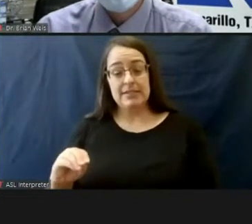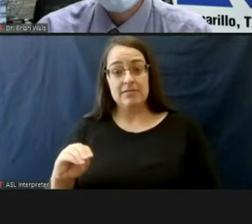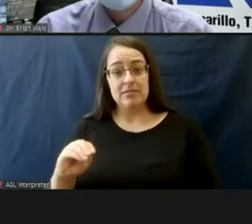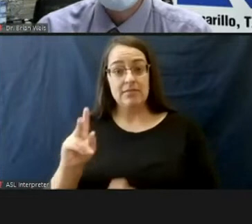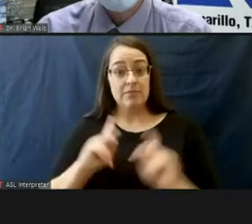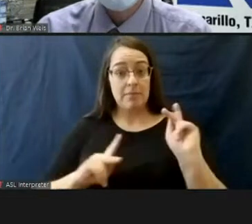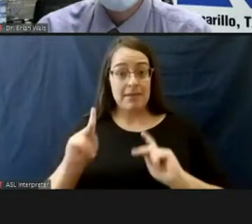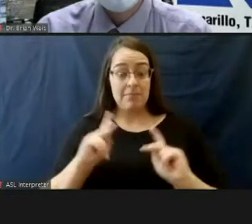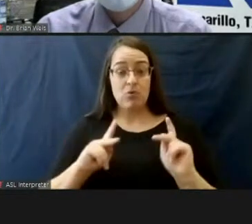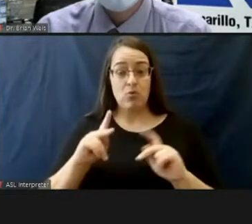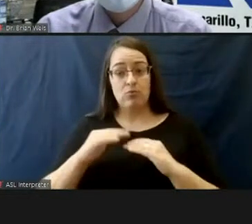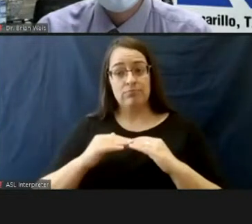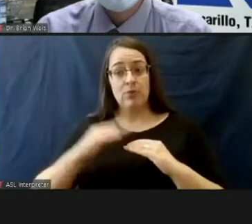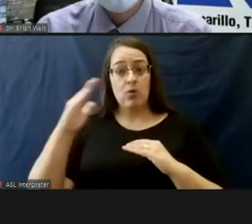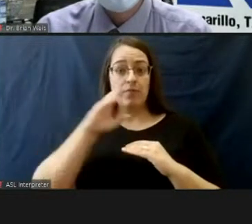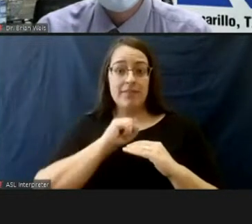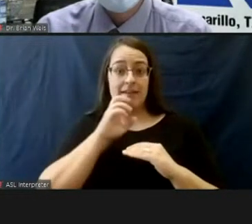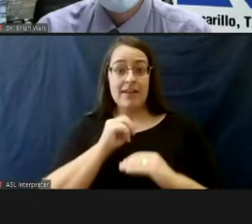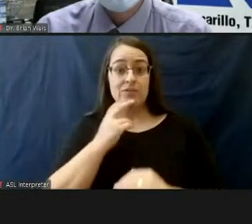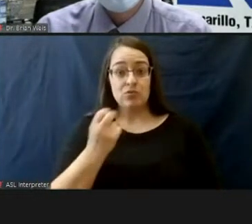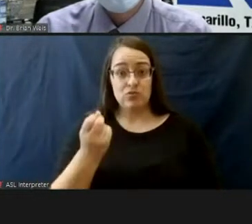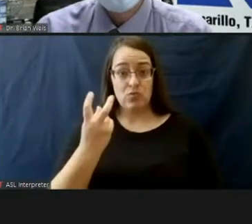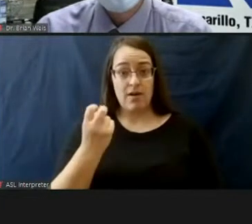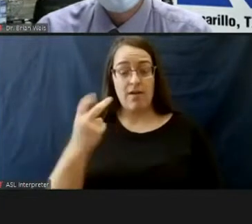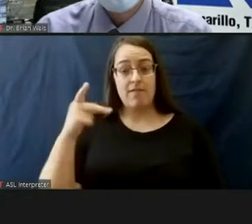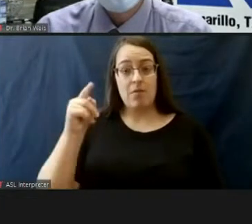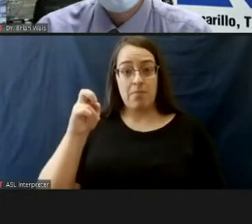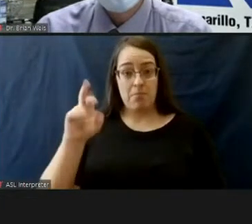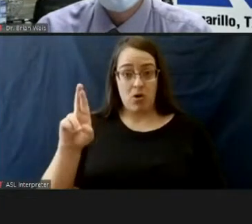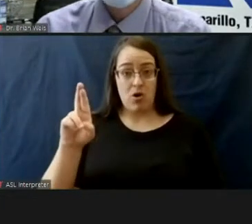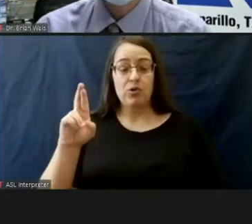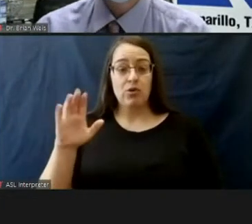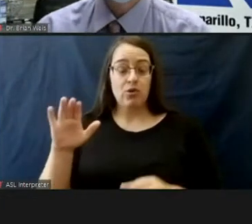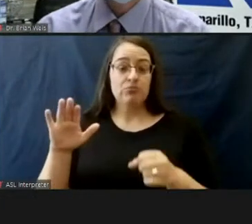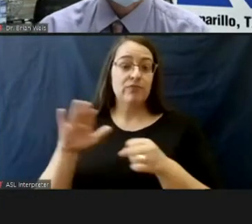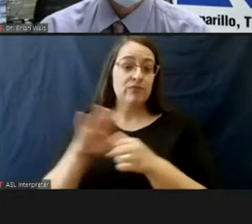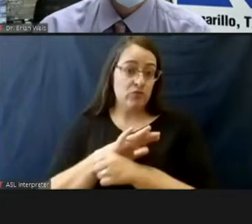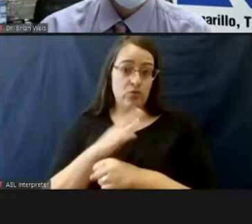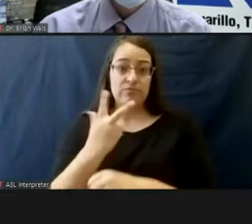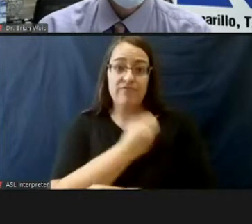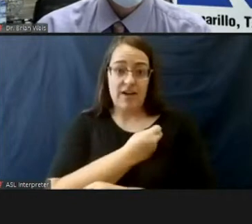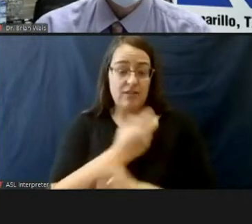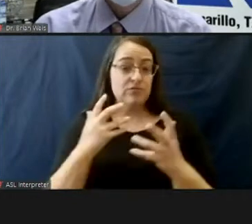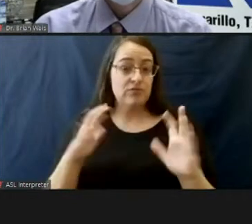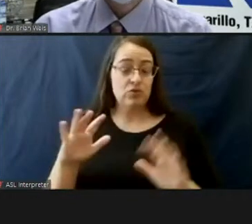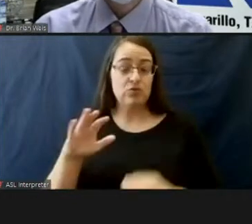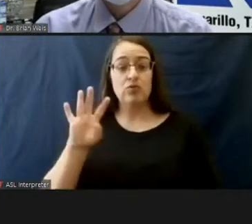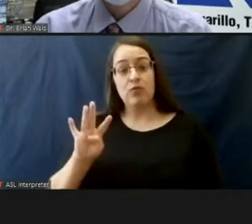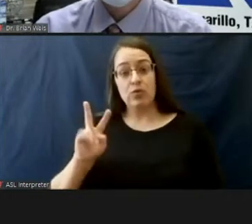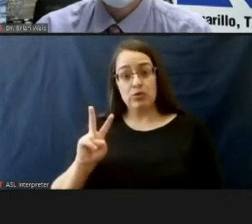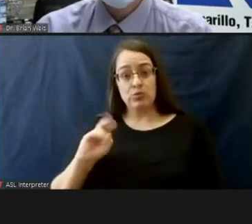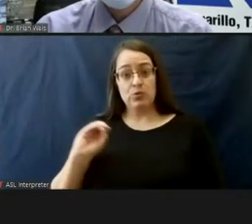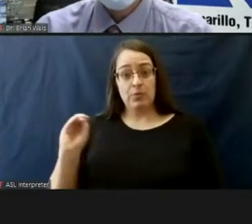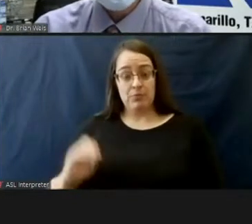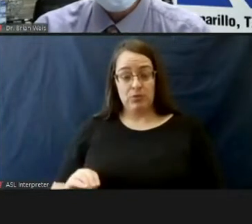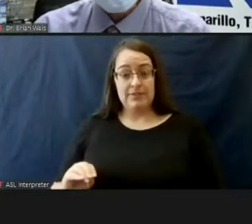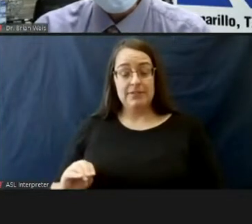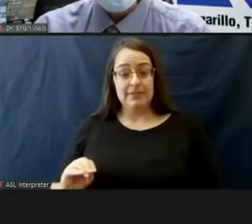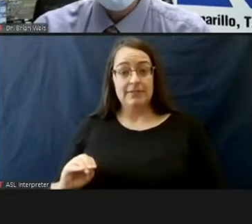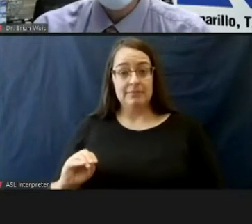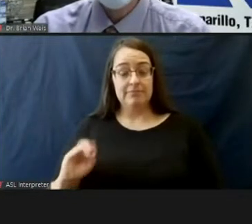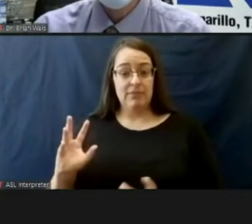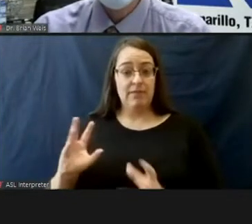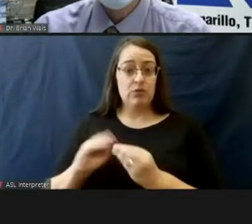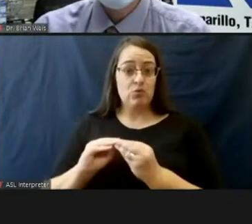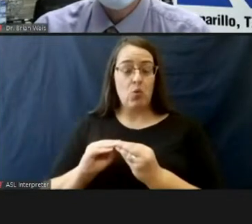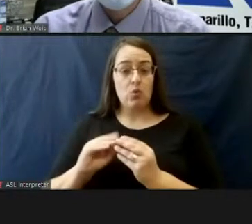the age of 12 in Potter County that are fully vaccinated, and 42% of the total population